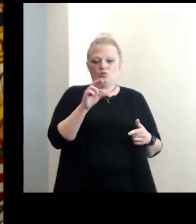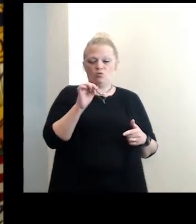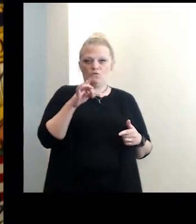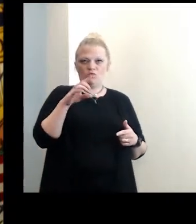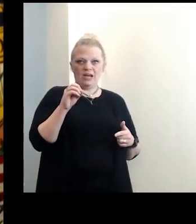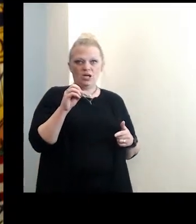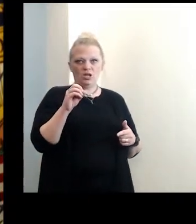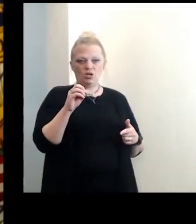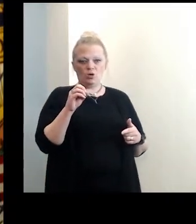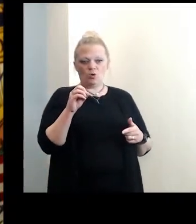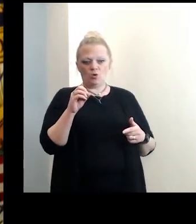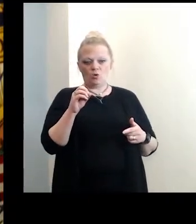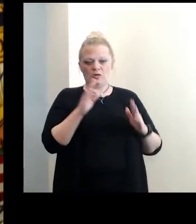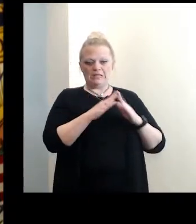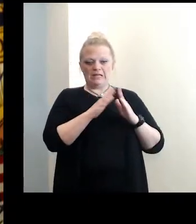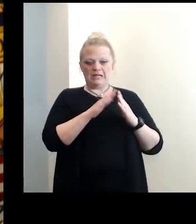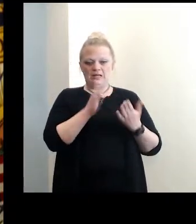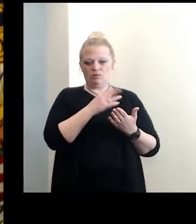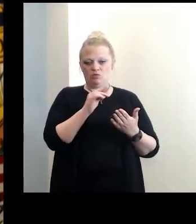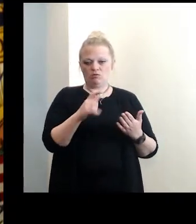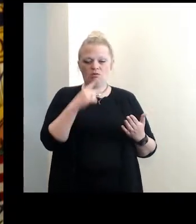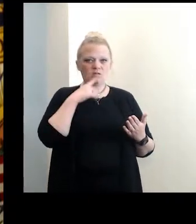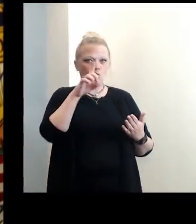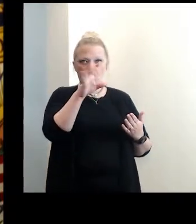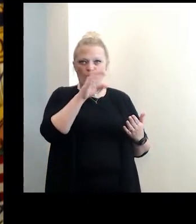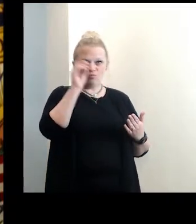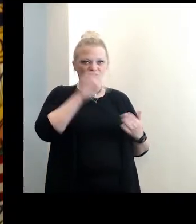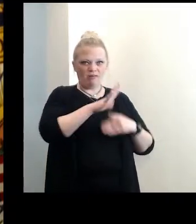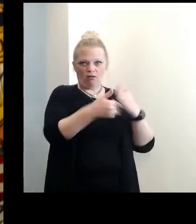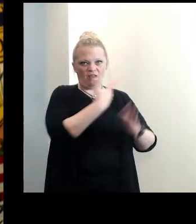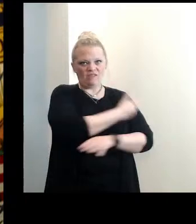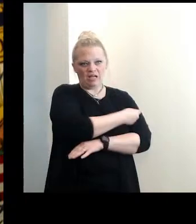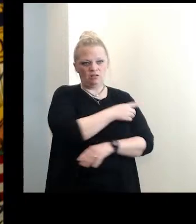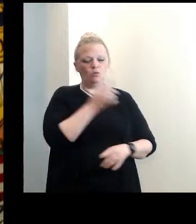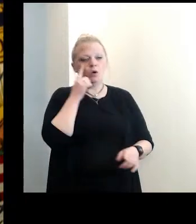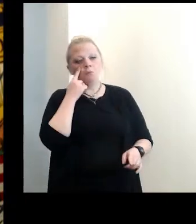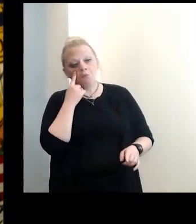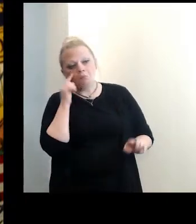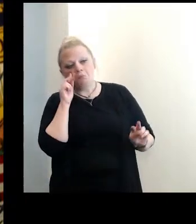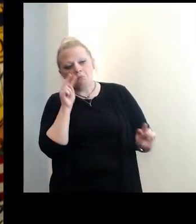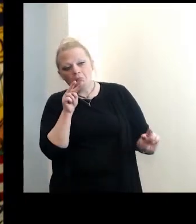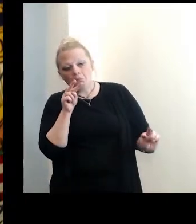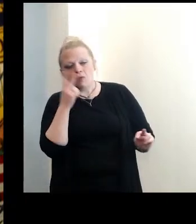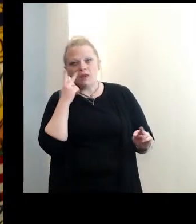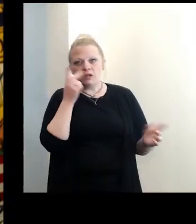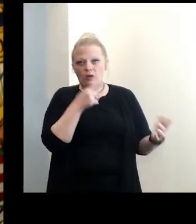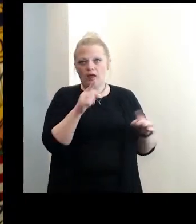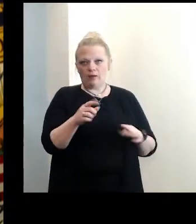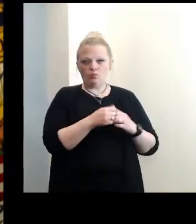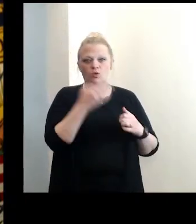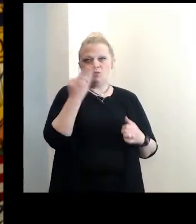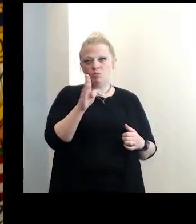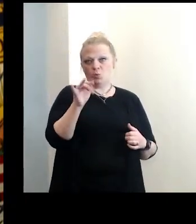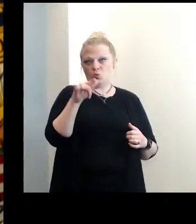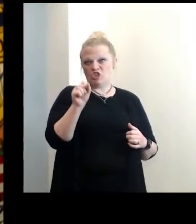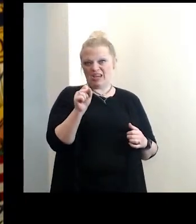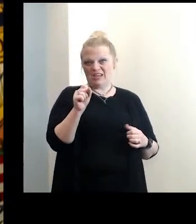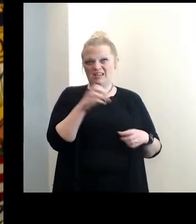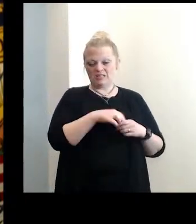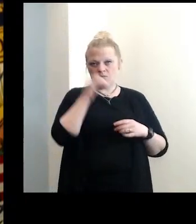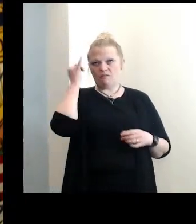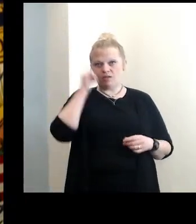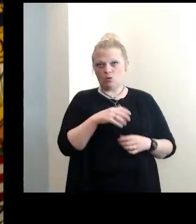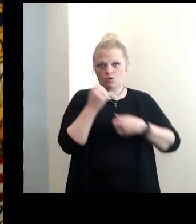go to 100% vaccinated. We will keep an eye and watch everything. We'll see what happens with regards to the Blue Jays games that are held in